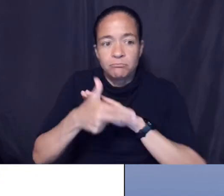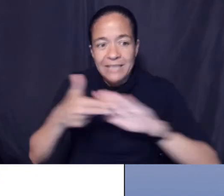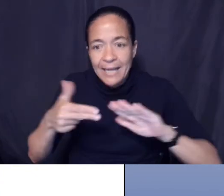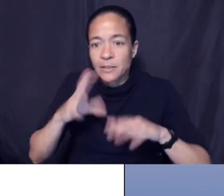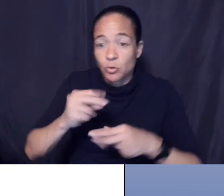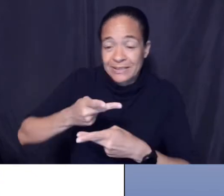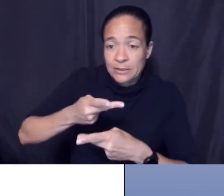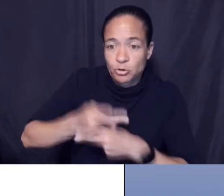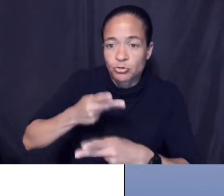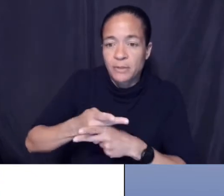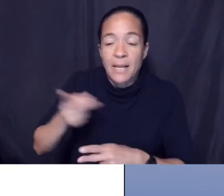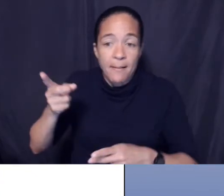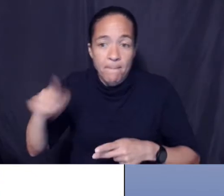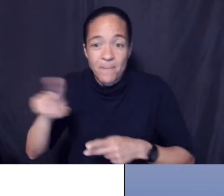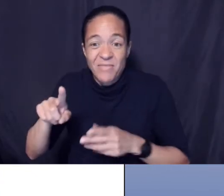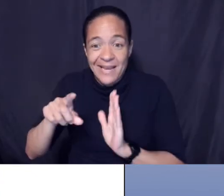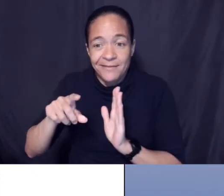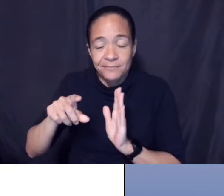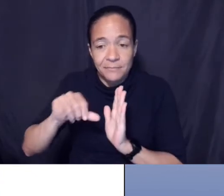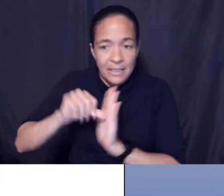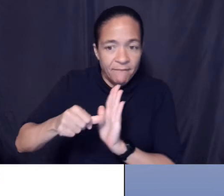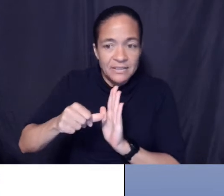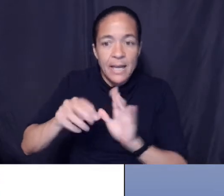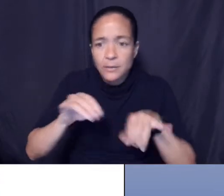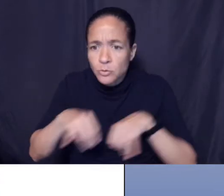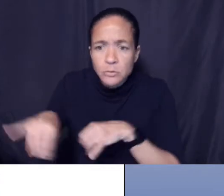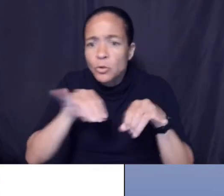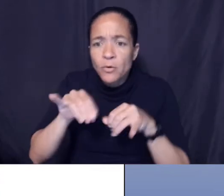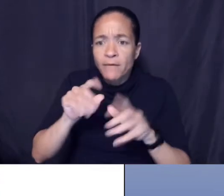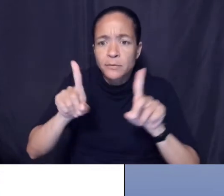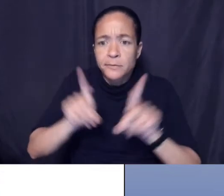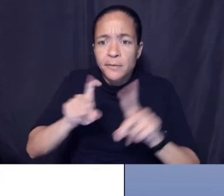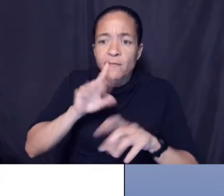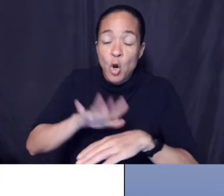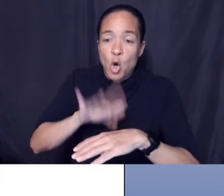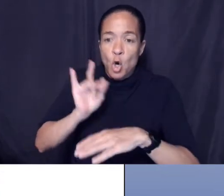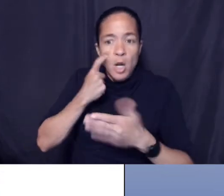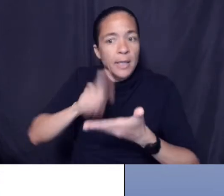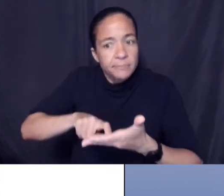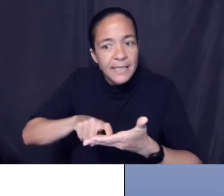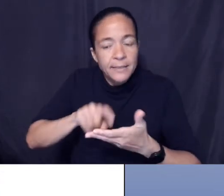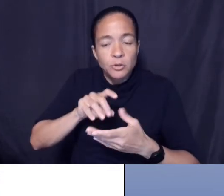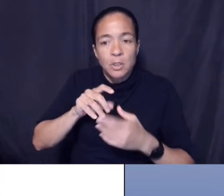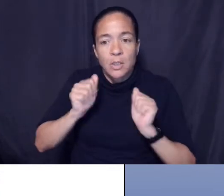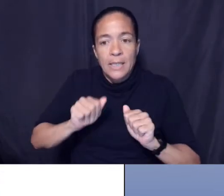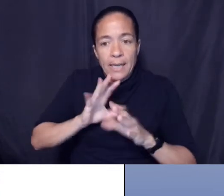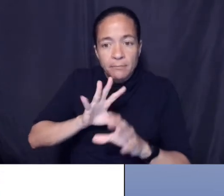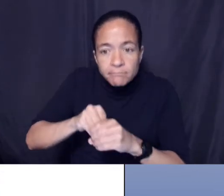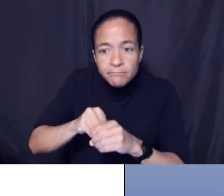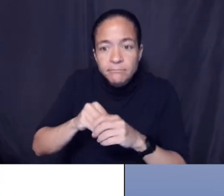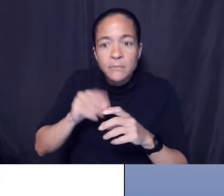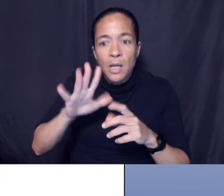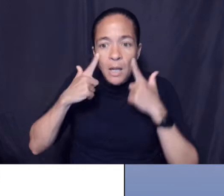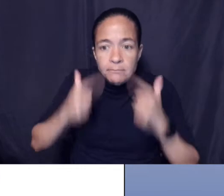really emphasized is that we consider universal screening for early detection and intervention for sensory neural